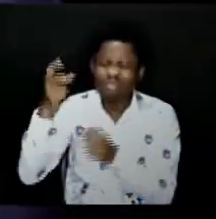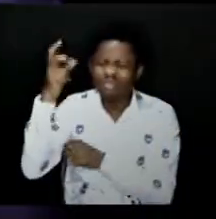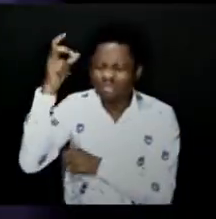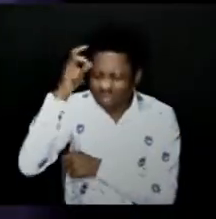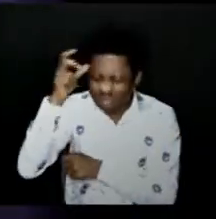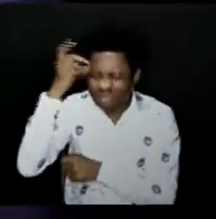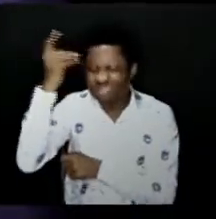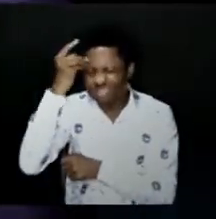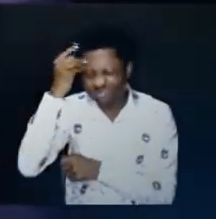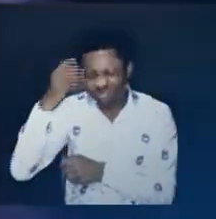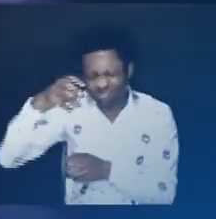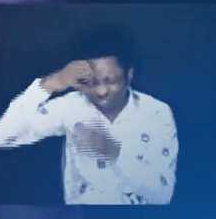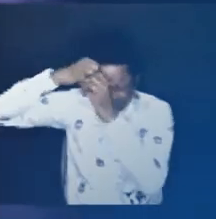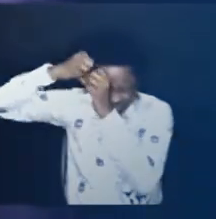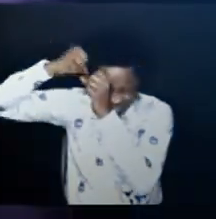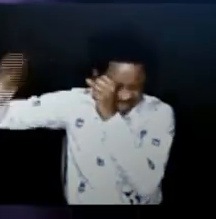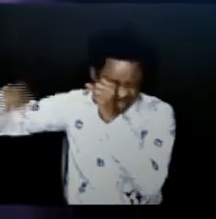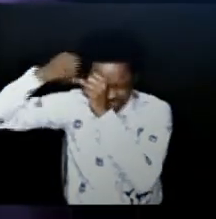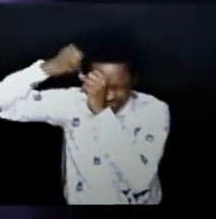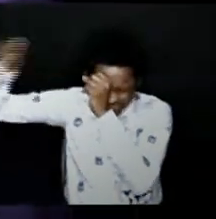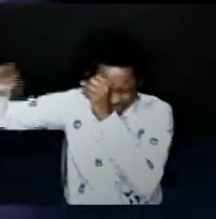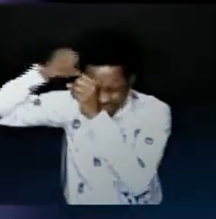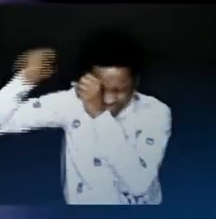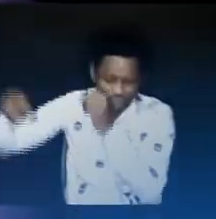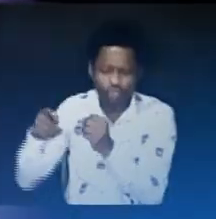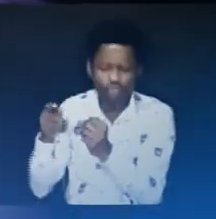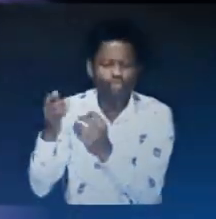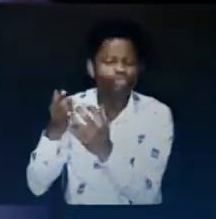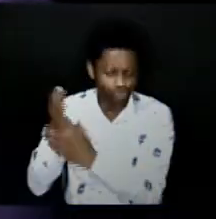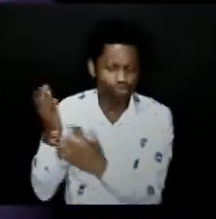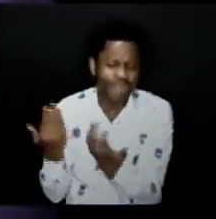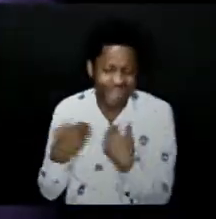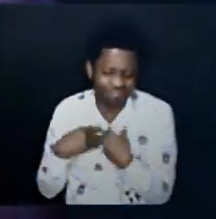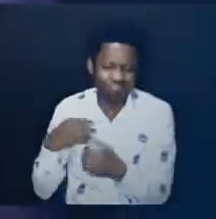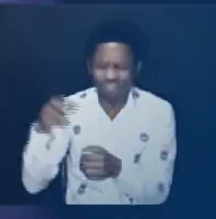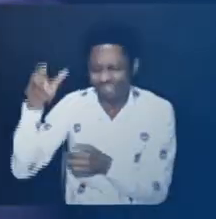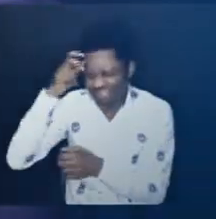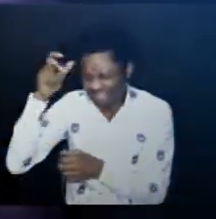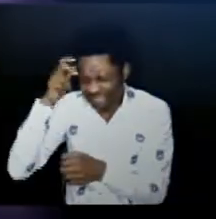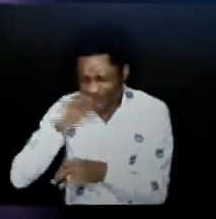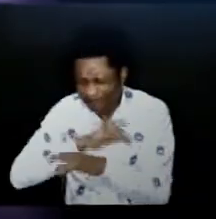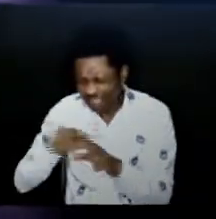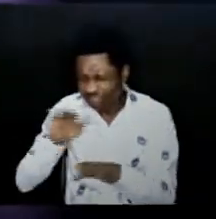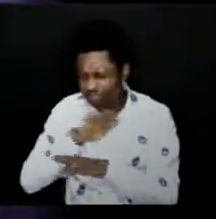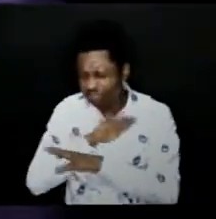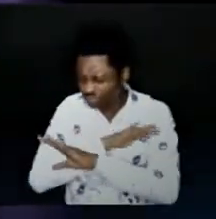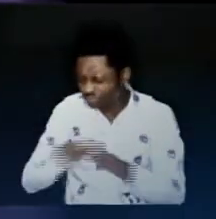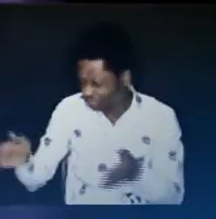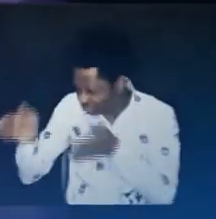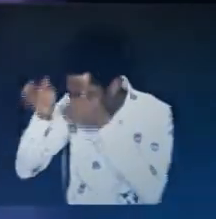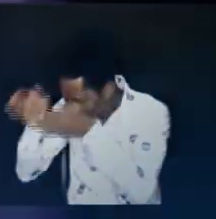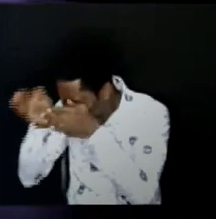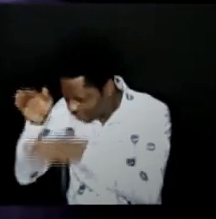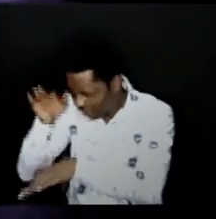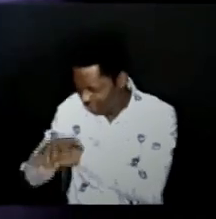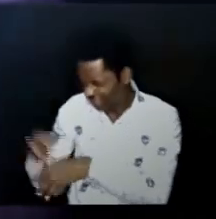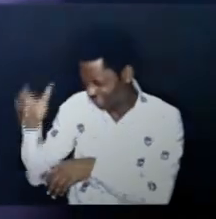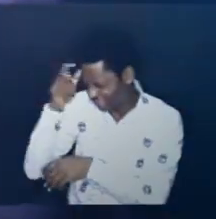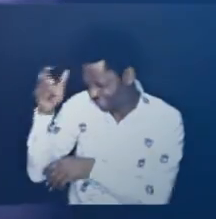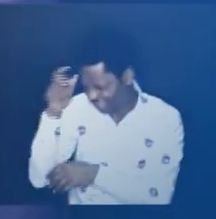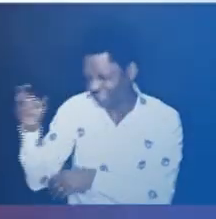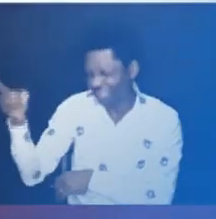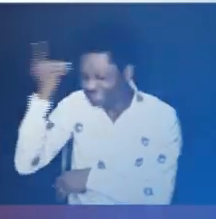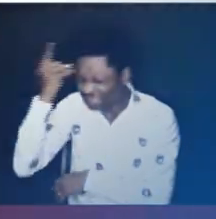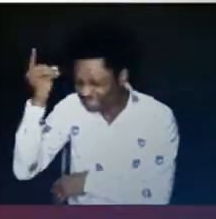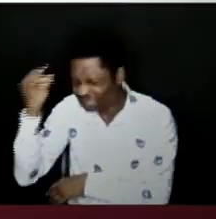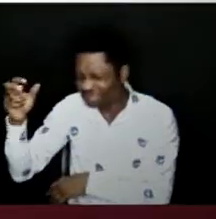Satan is accepted. But don't let us always think Satan, devil. Let us know that God also has